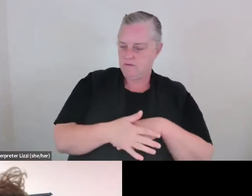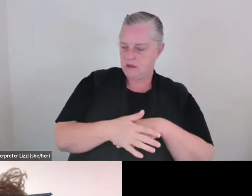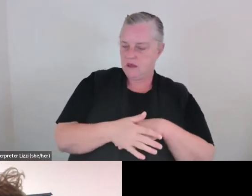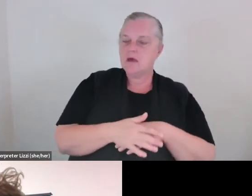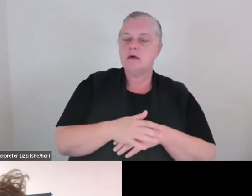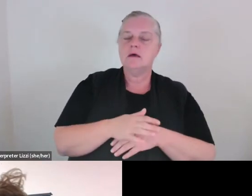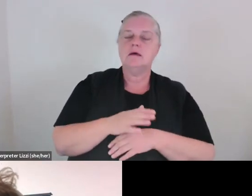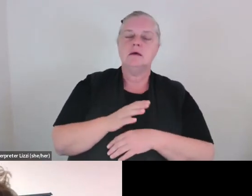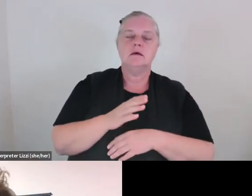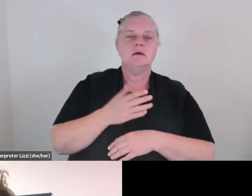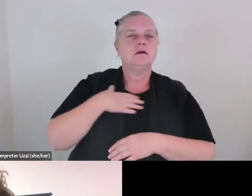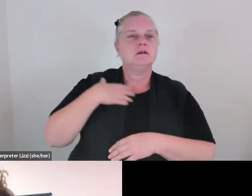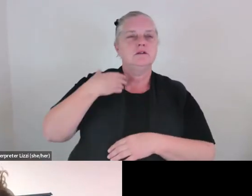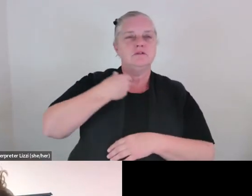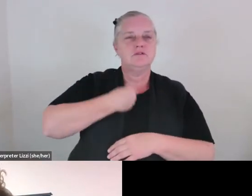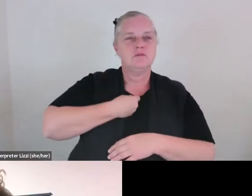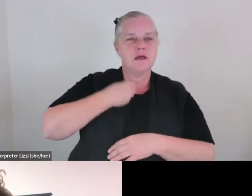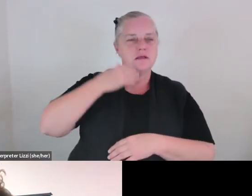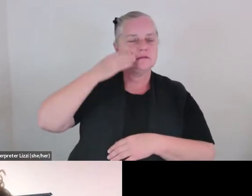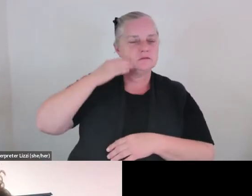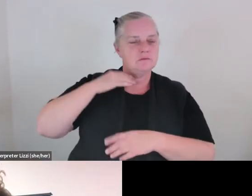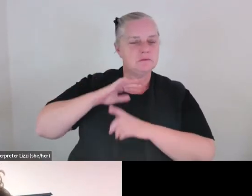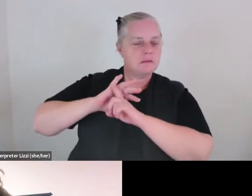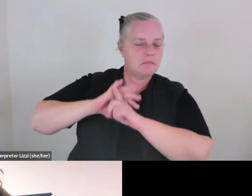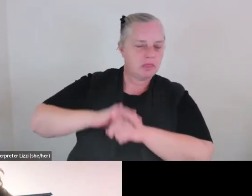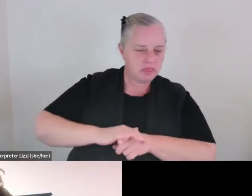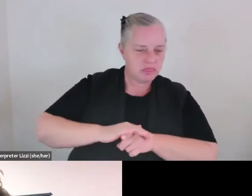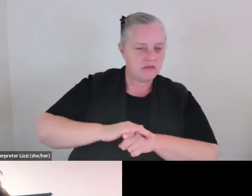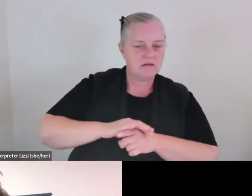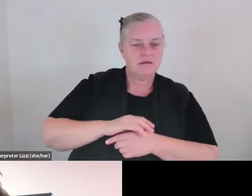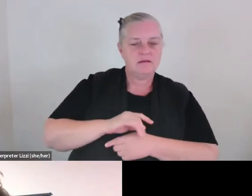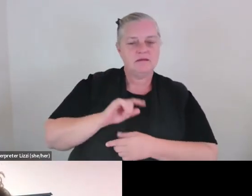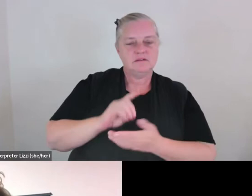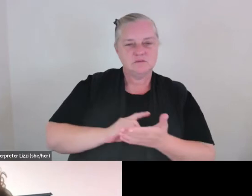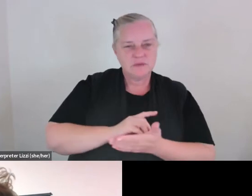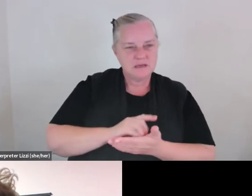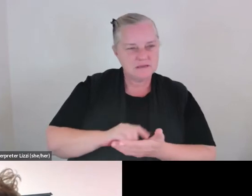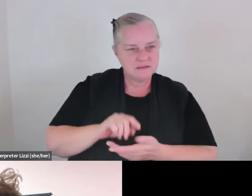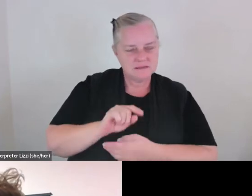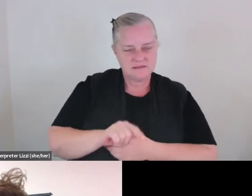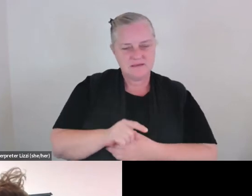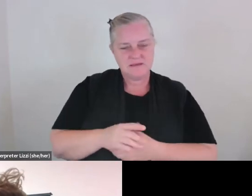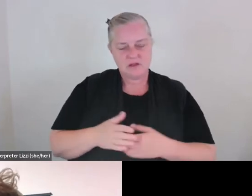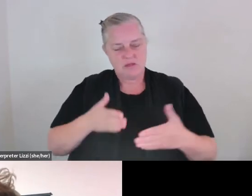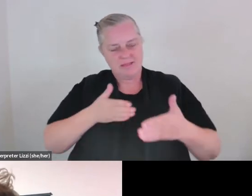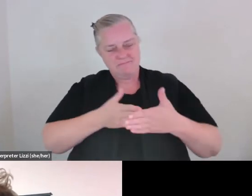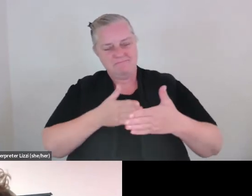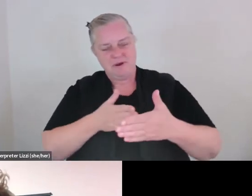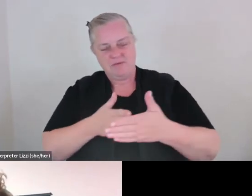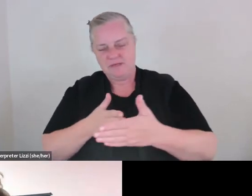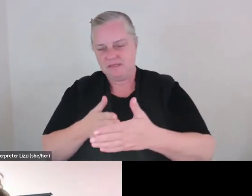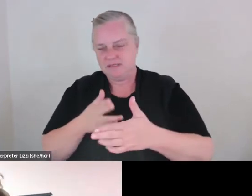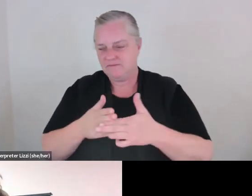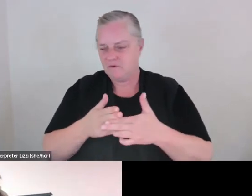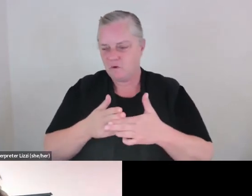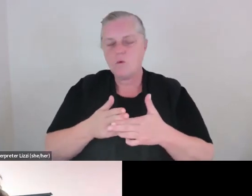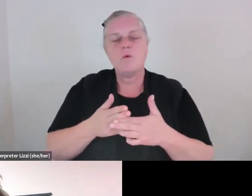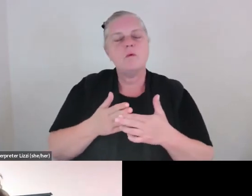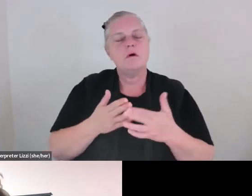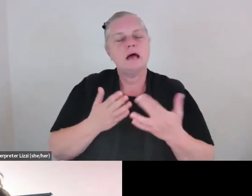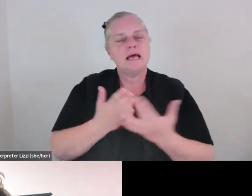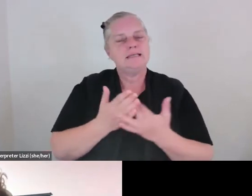it can act as a barrier to service provision, accessing services. There's specific examples that you've heard